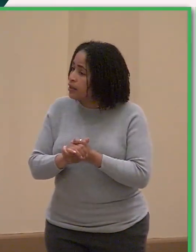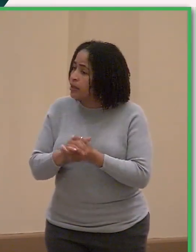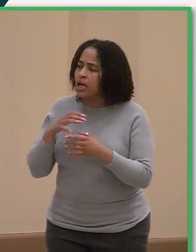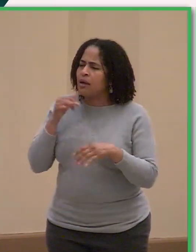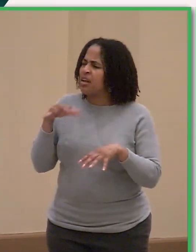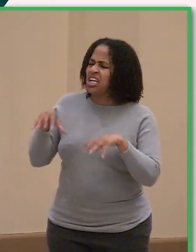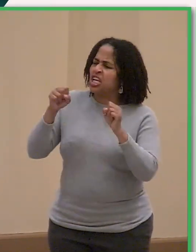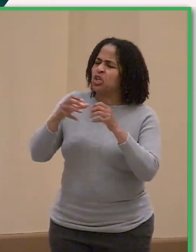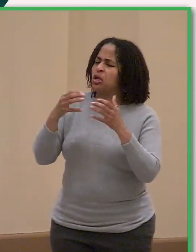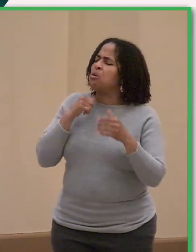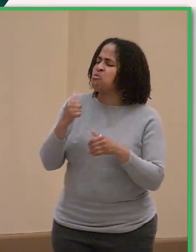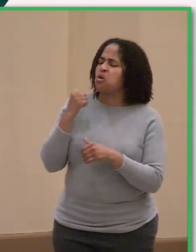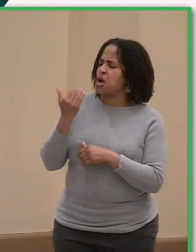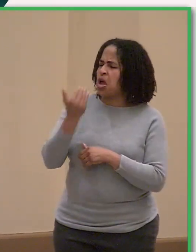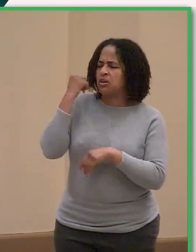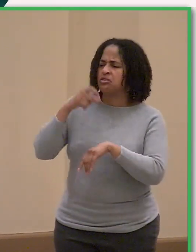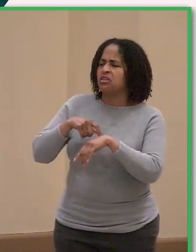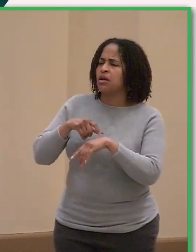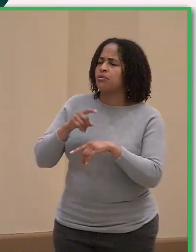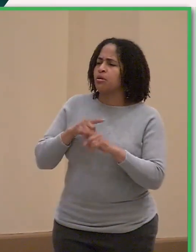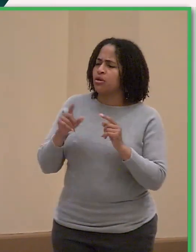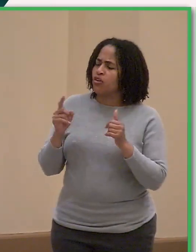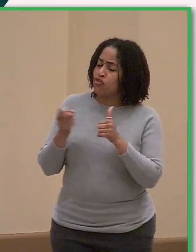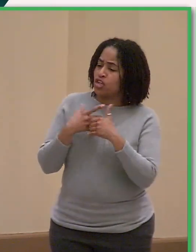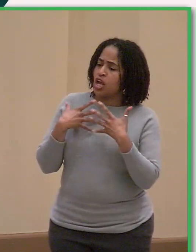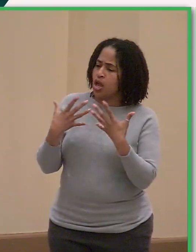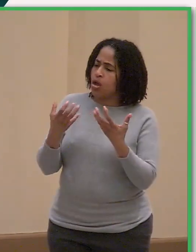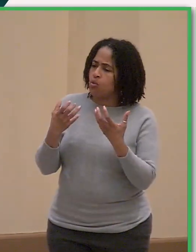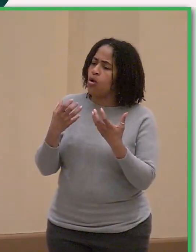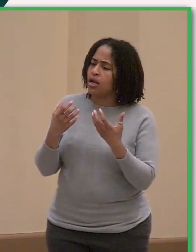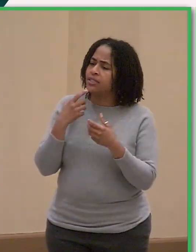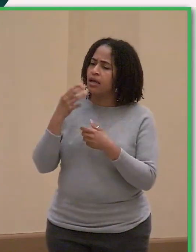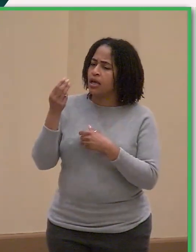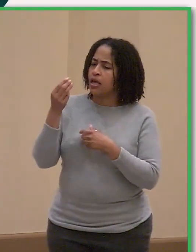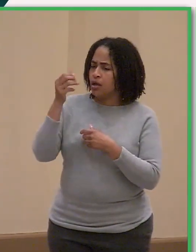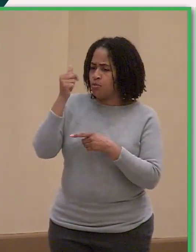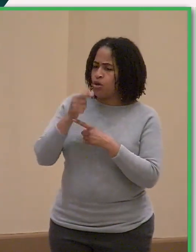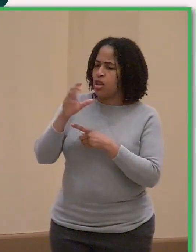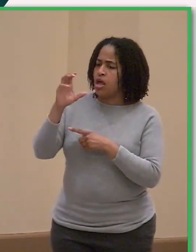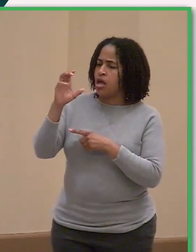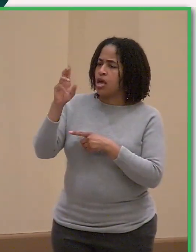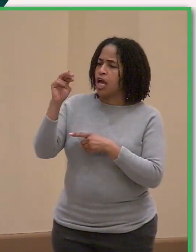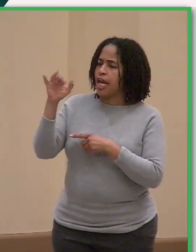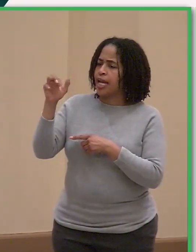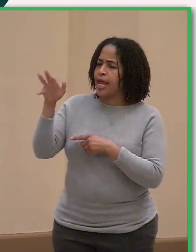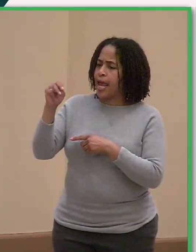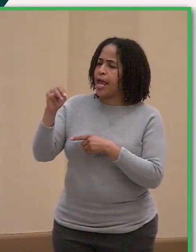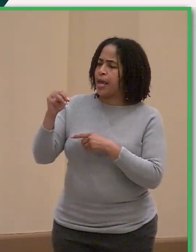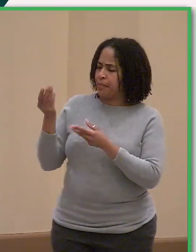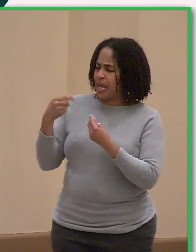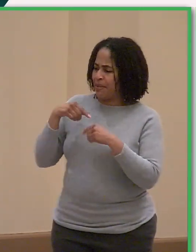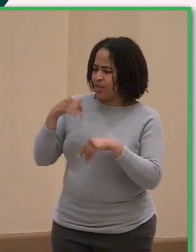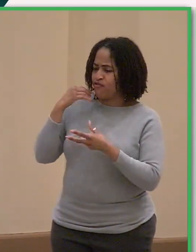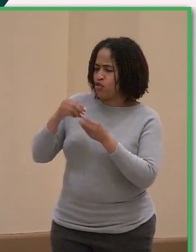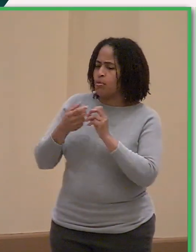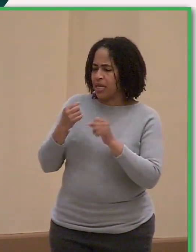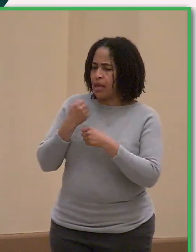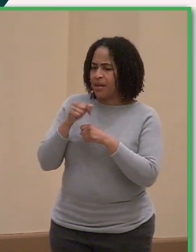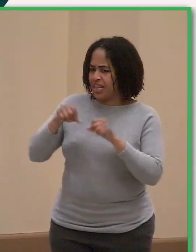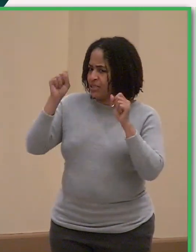time. First, I want to acknowledge that Brother Cunningham gave me this number so that I can make this